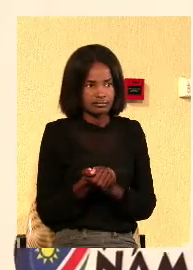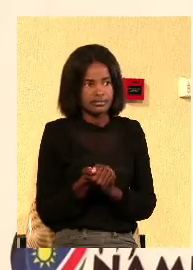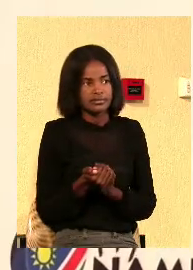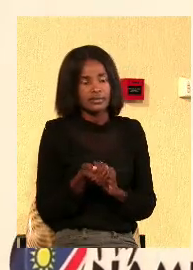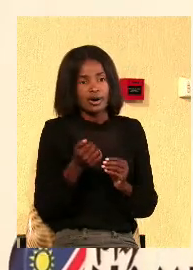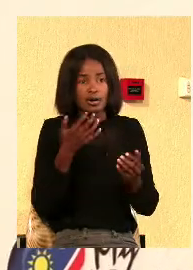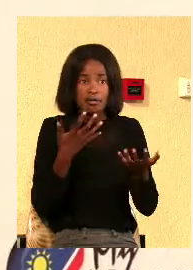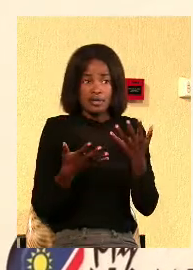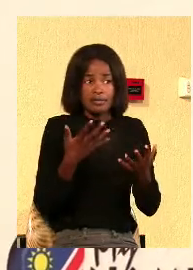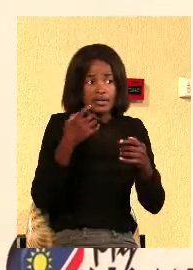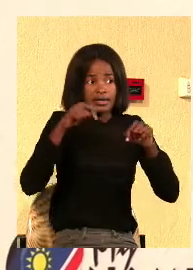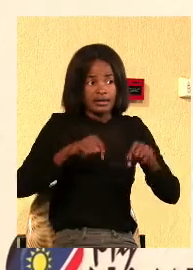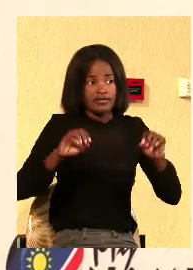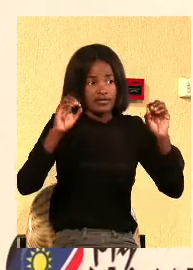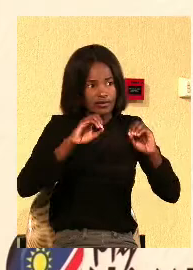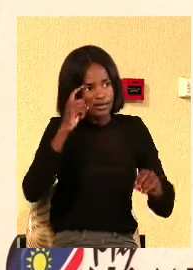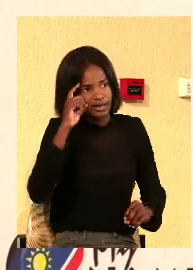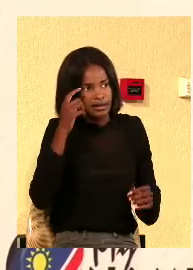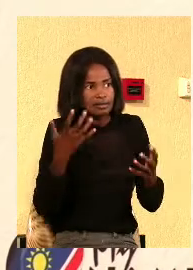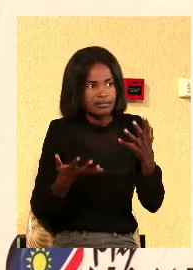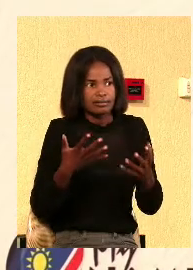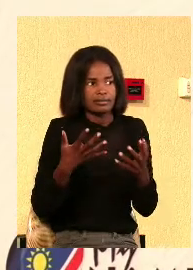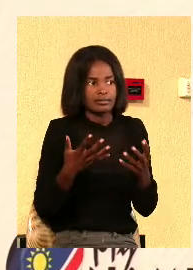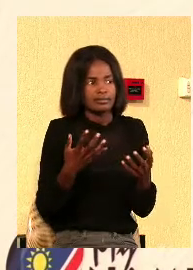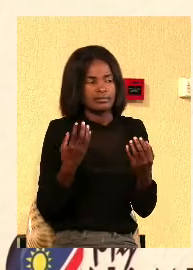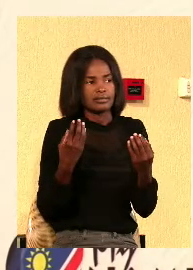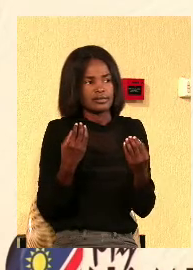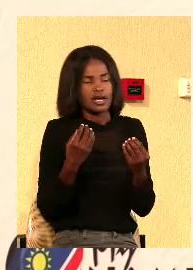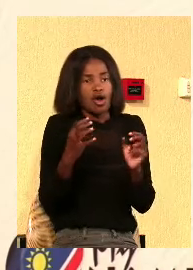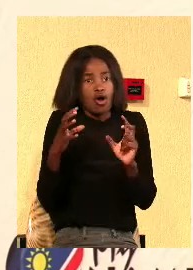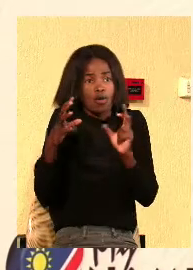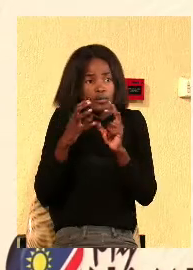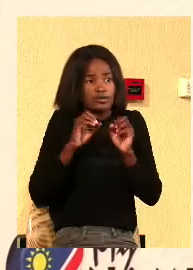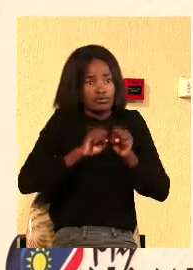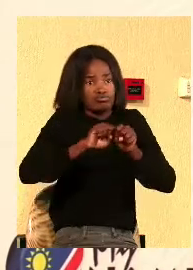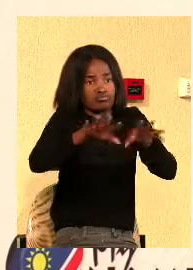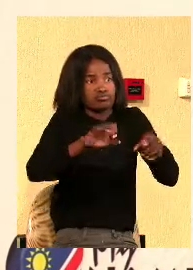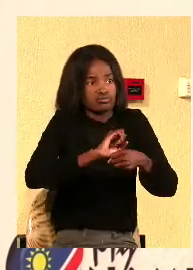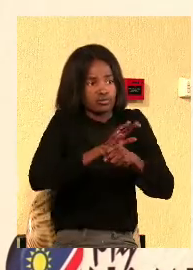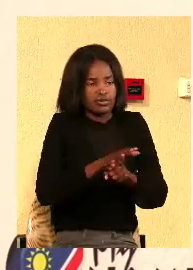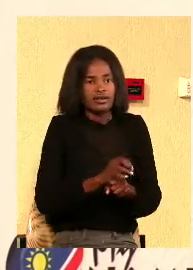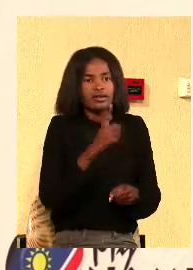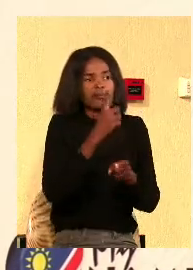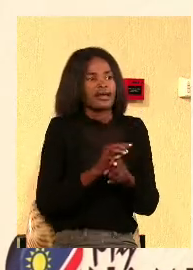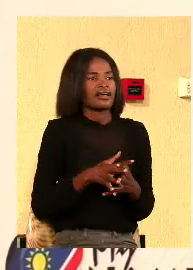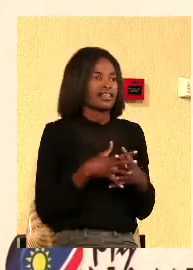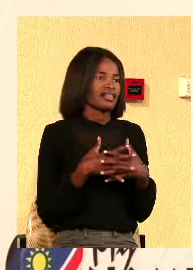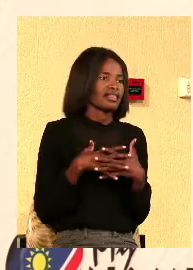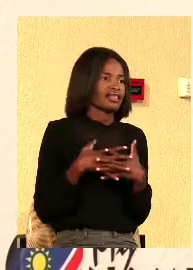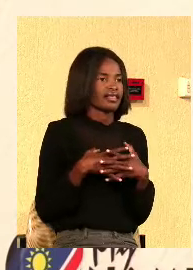approach, because if you are not suspecting that you might be having a community transmission, you will just relax. So,